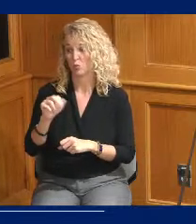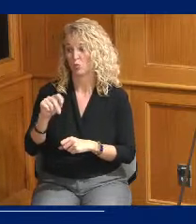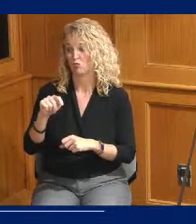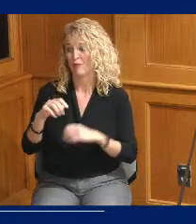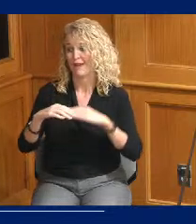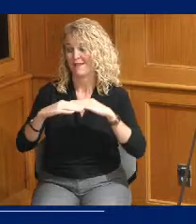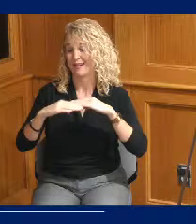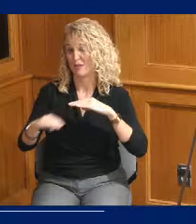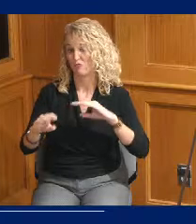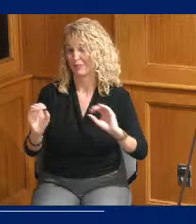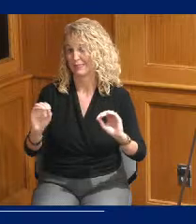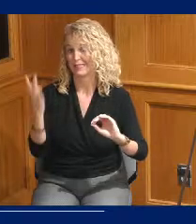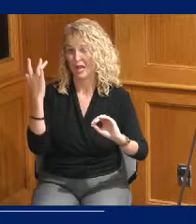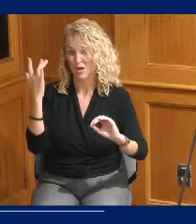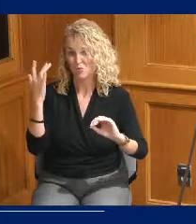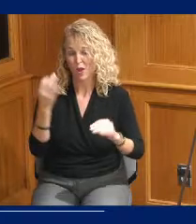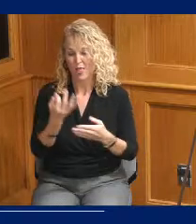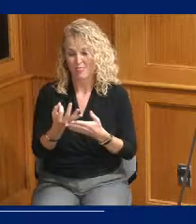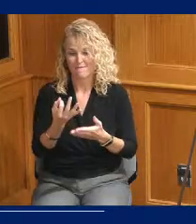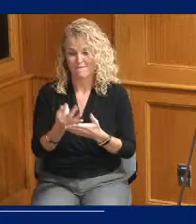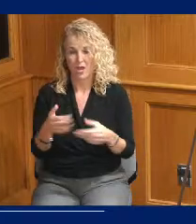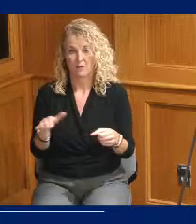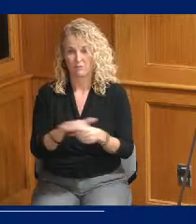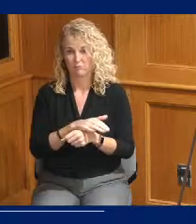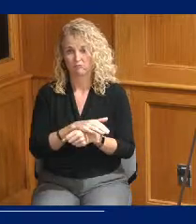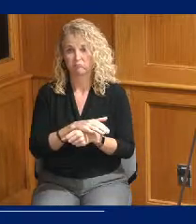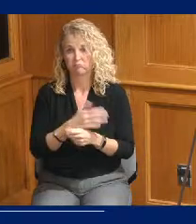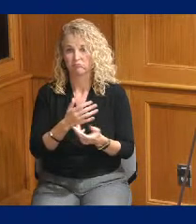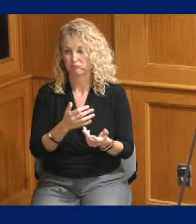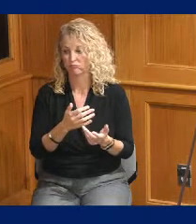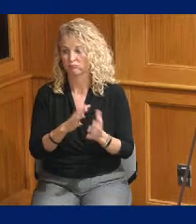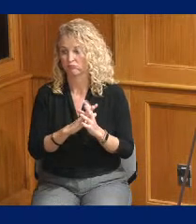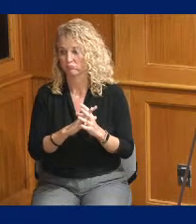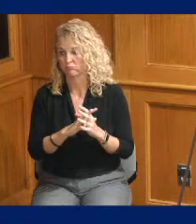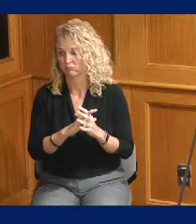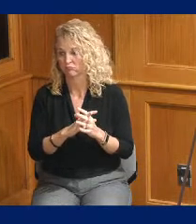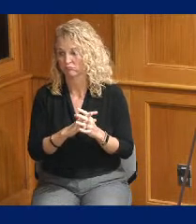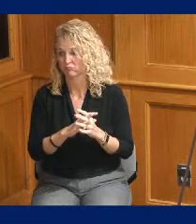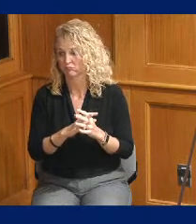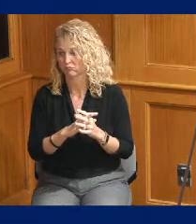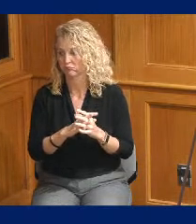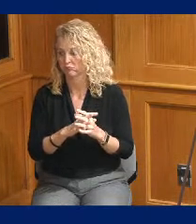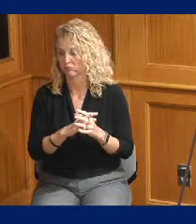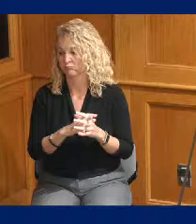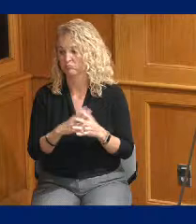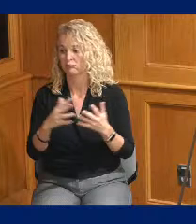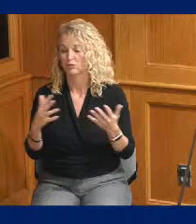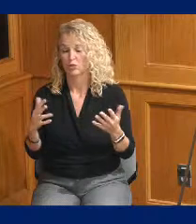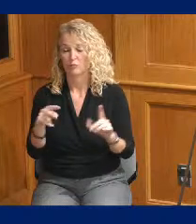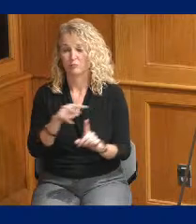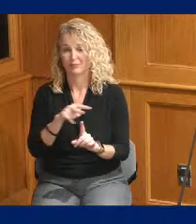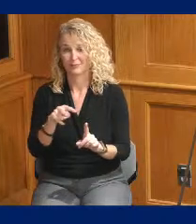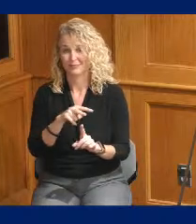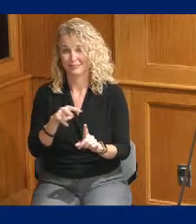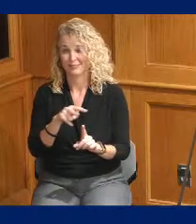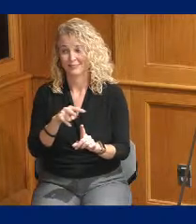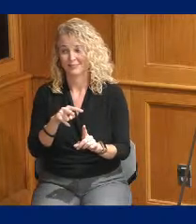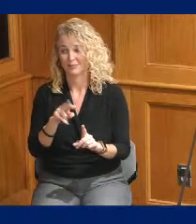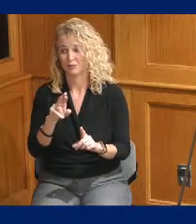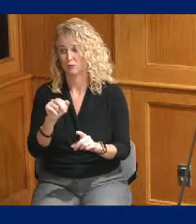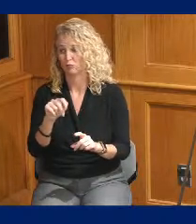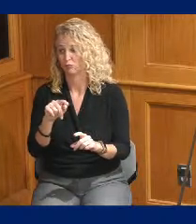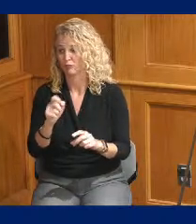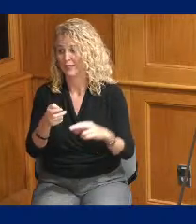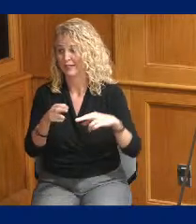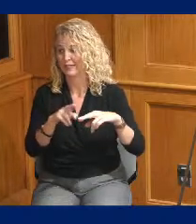it was because that surplus fund was pretty significant. And so just for a perspective in terms of rate increases,